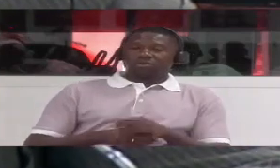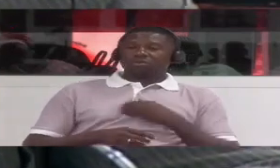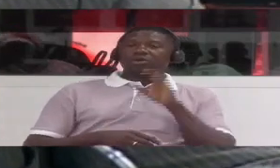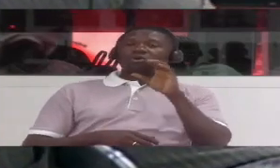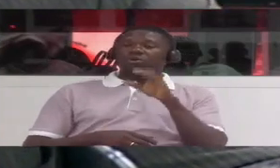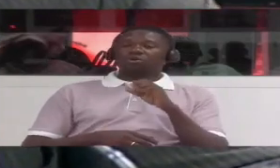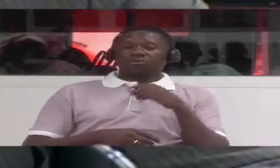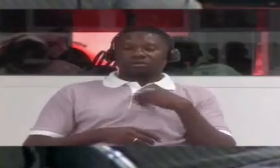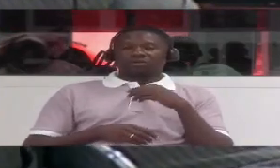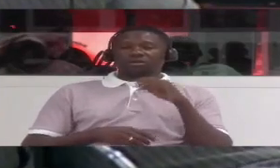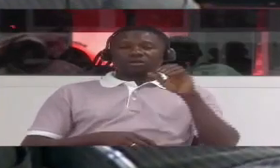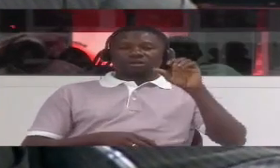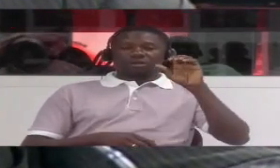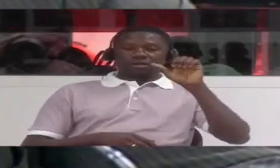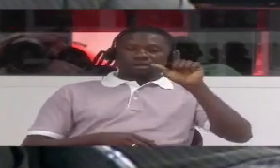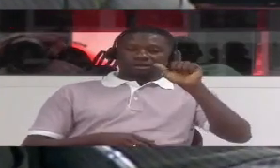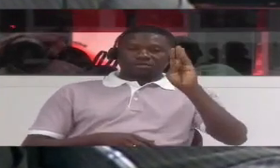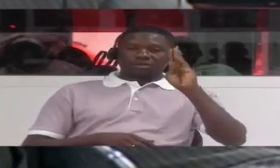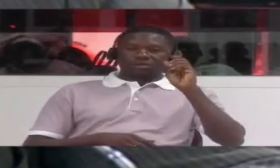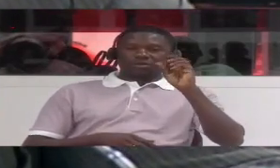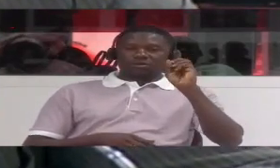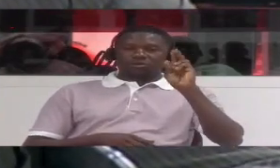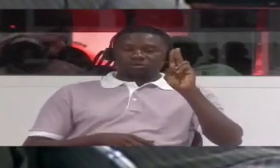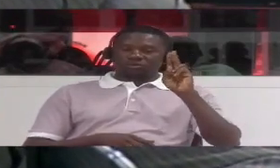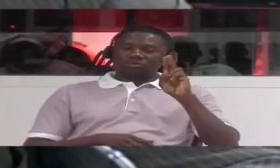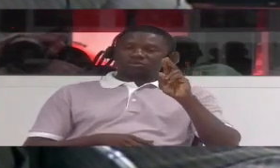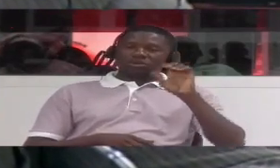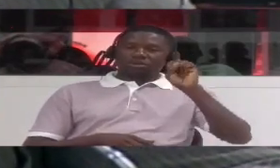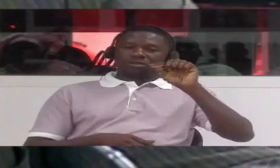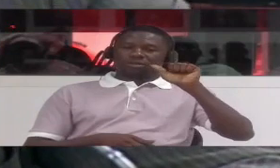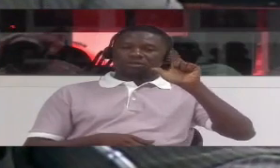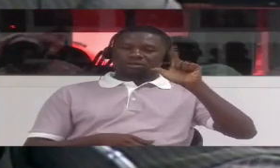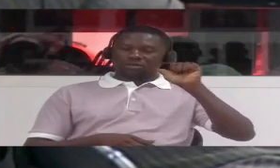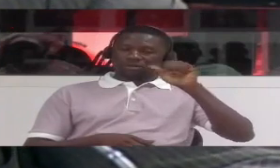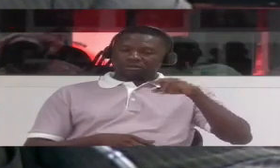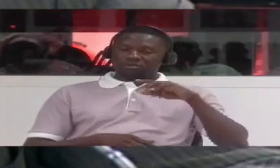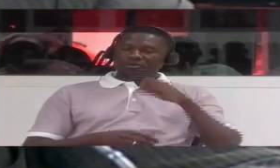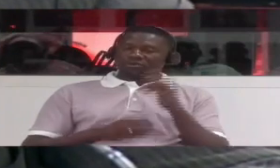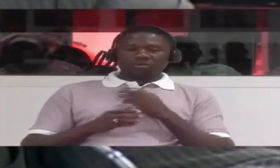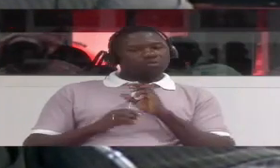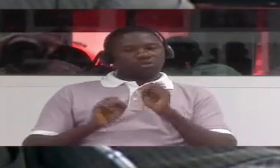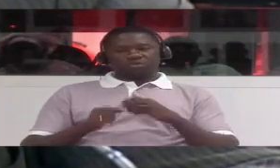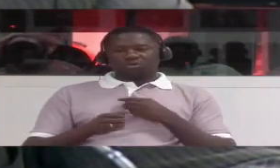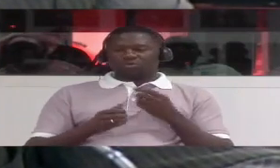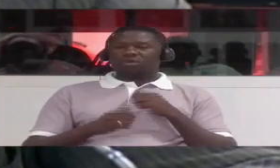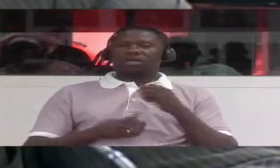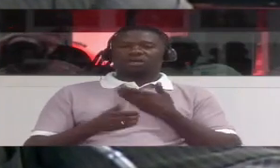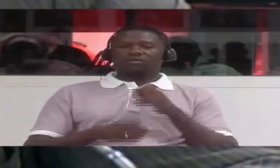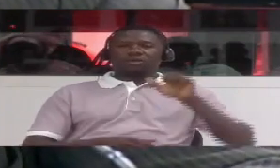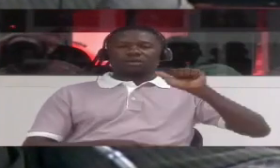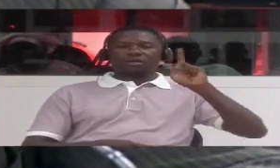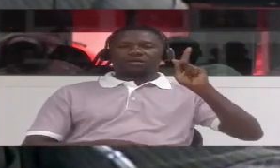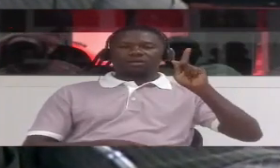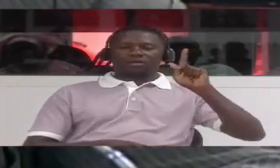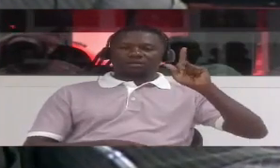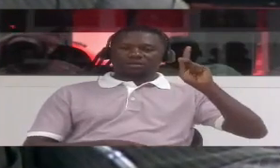Al-Khali Jajus, he was my neighbor. Al-Khali Jajus, he came and used his ID cards. And that was how I left. I was